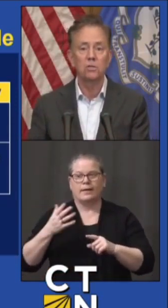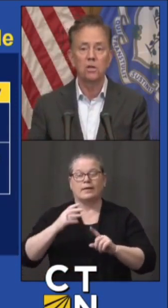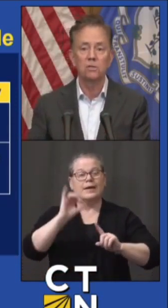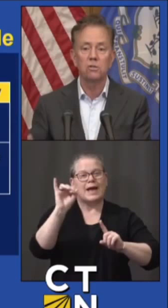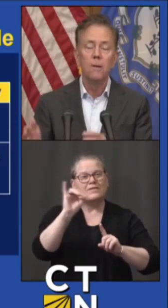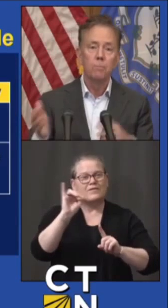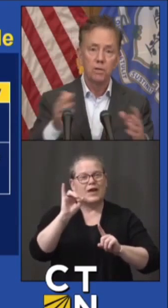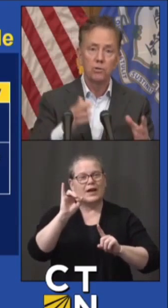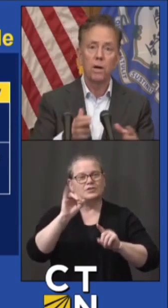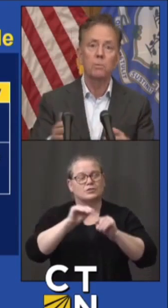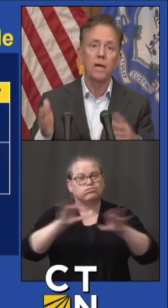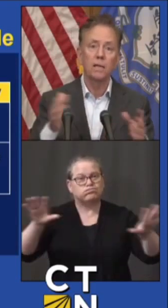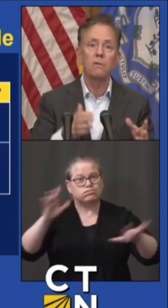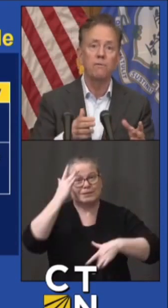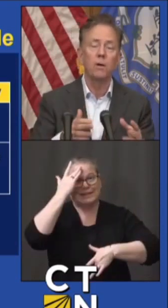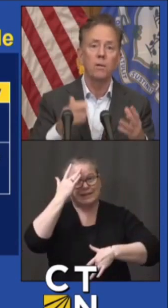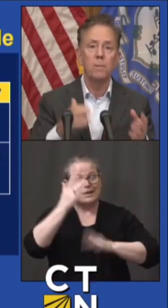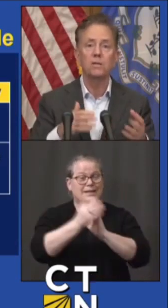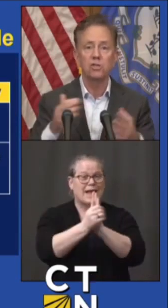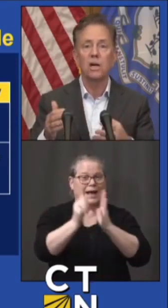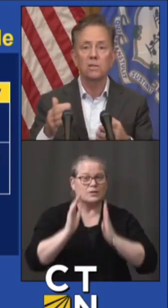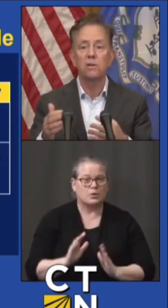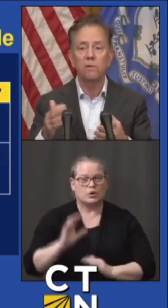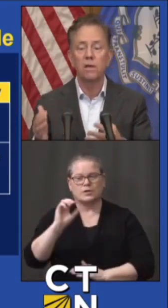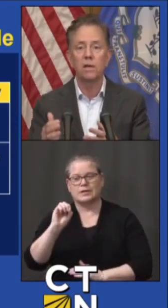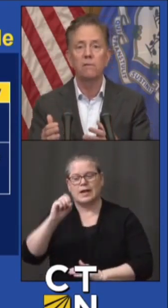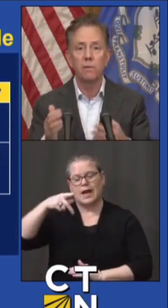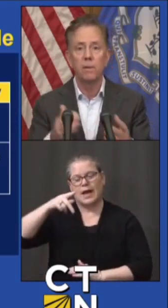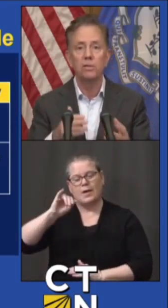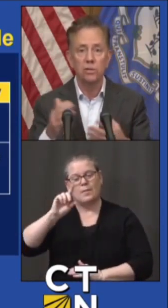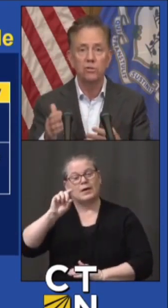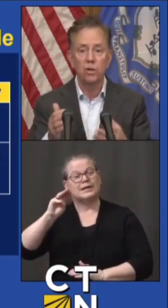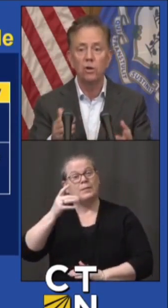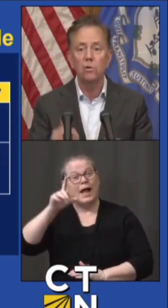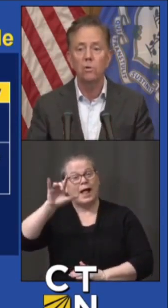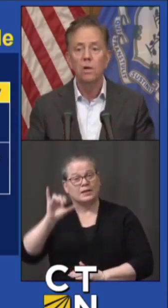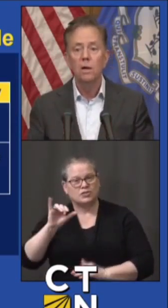epidemiologists, and as such. So we're able to get the very best scientific